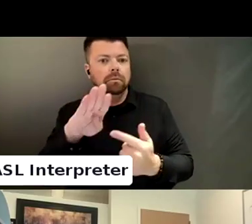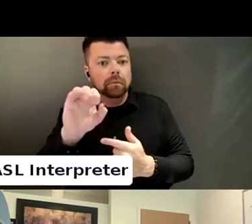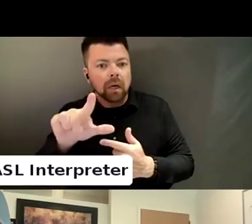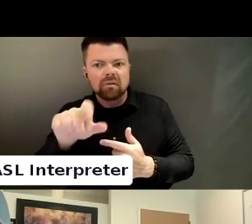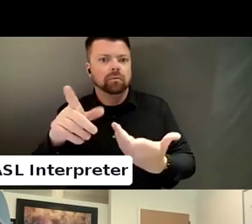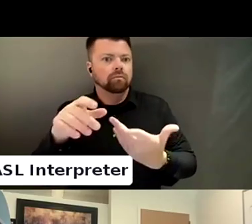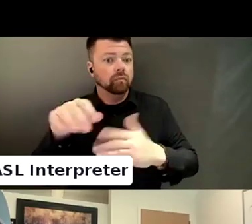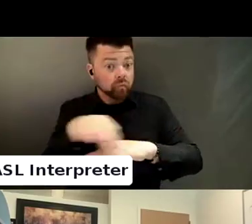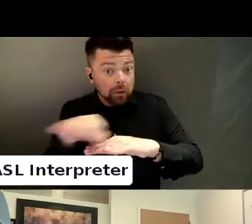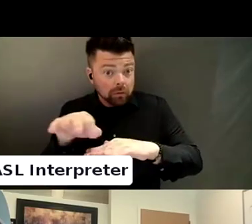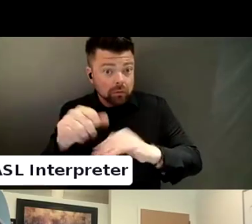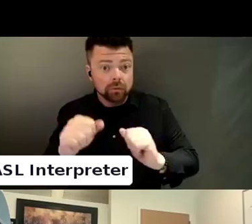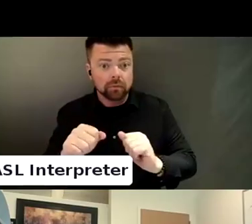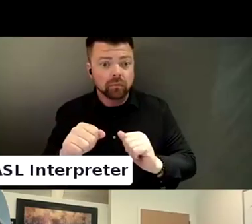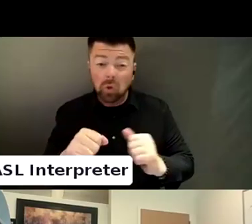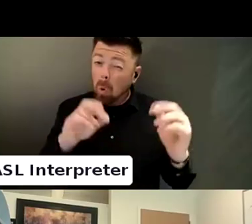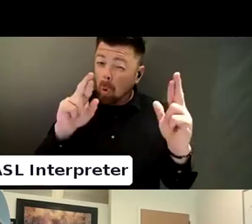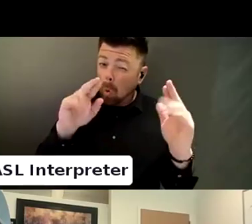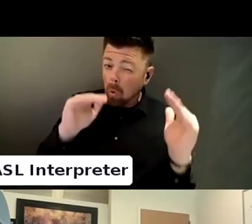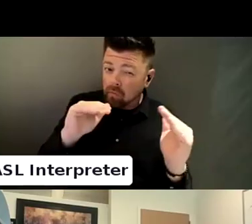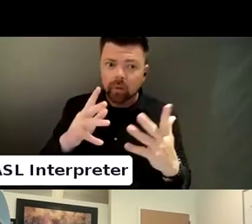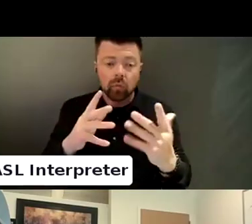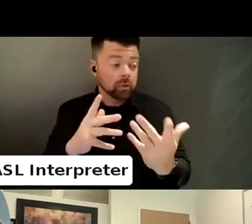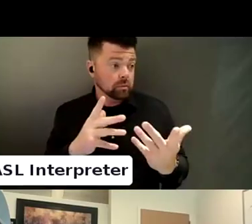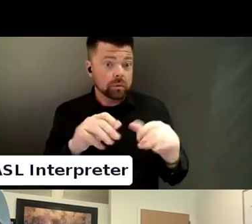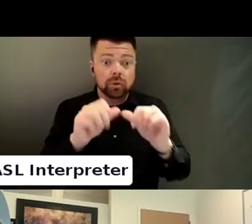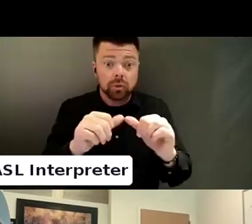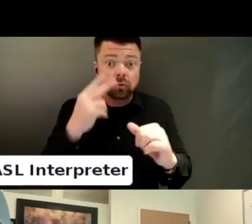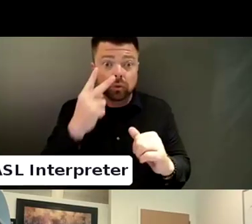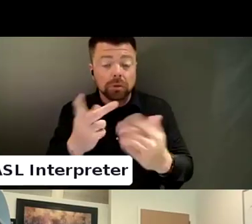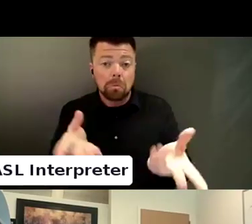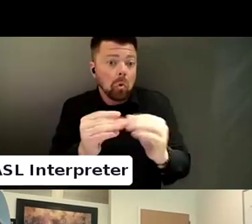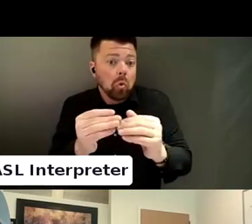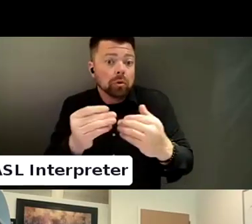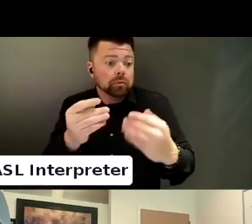neuroengineering community, and I'm hopeful that we're going to see additional progress.